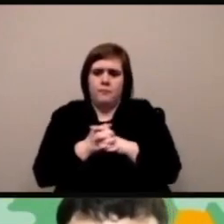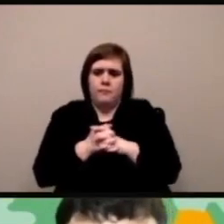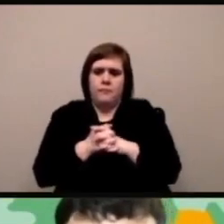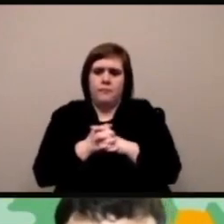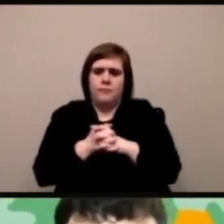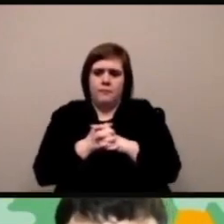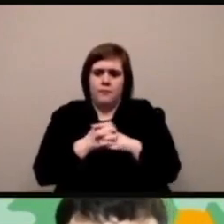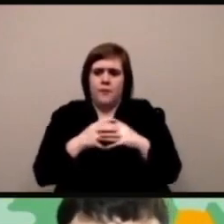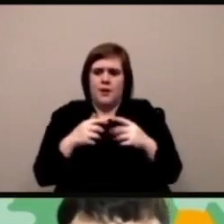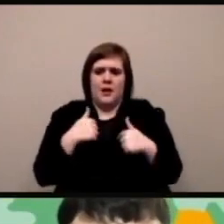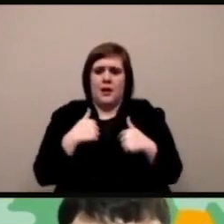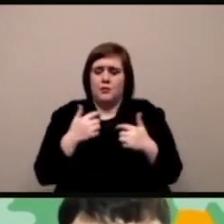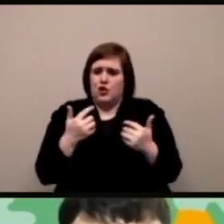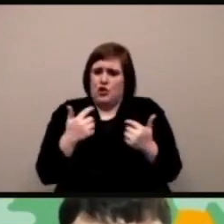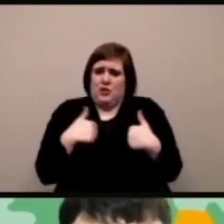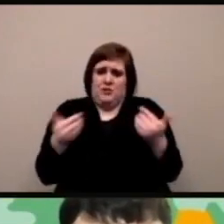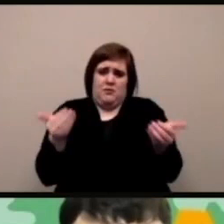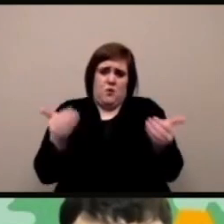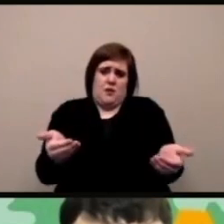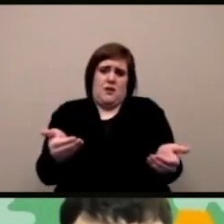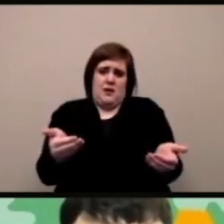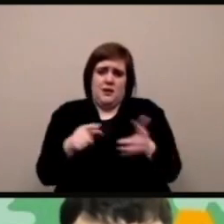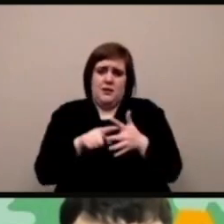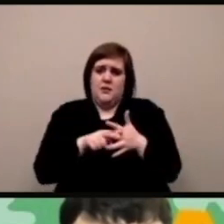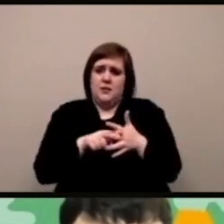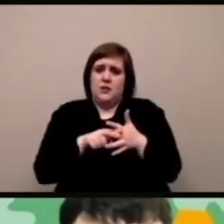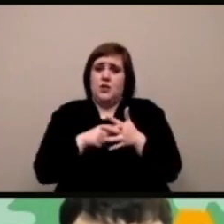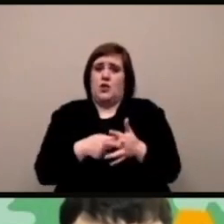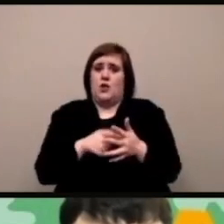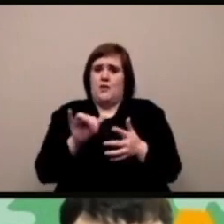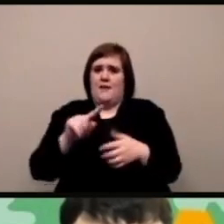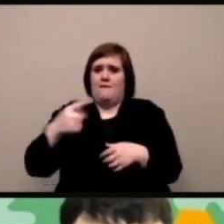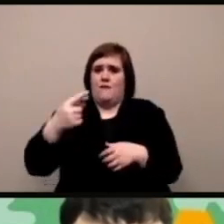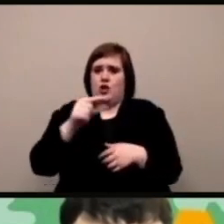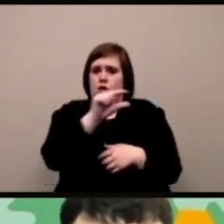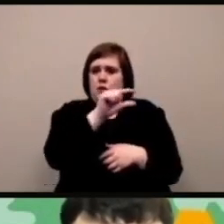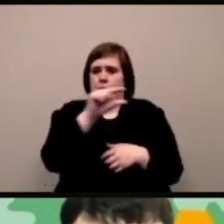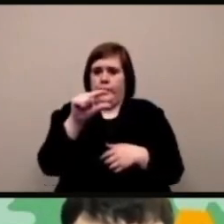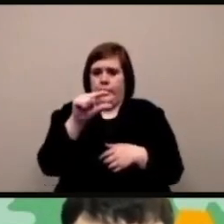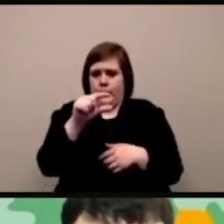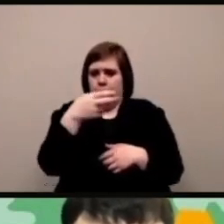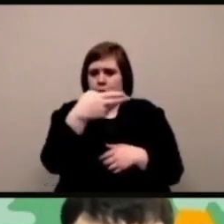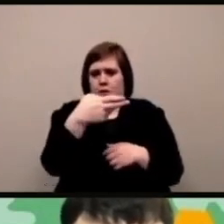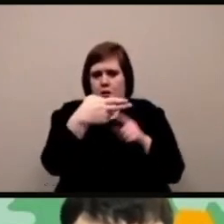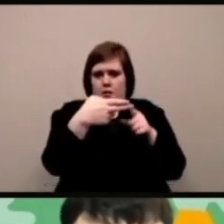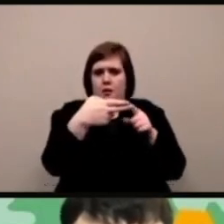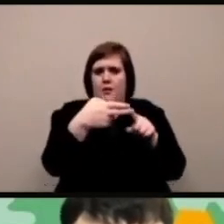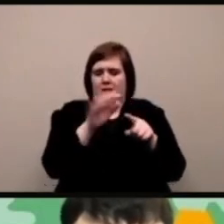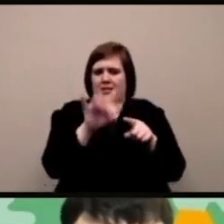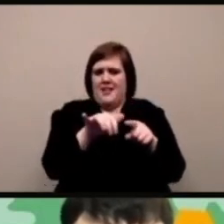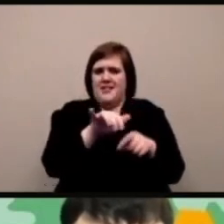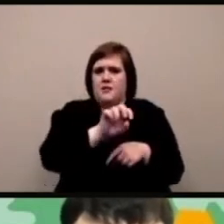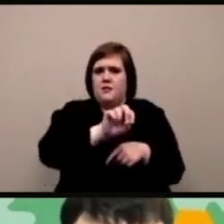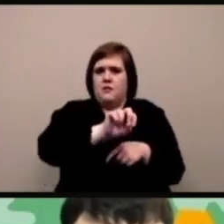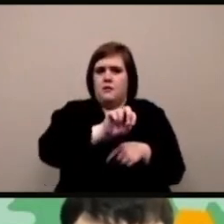I'm just going to go ahead and start with the very first block, which is turn physics on.